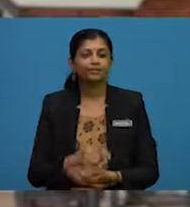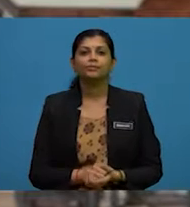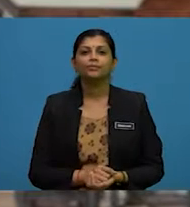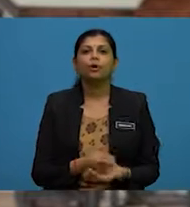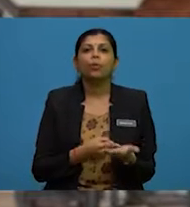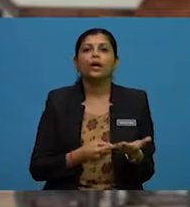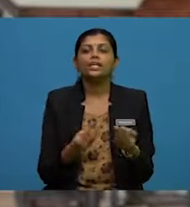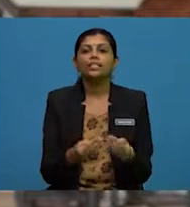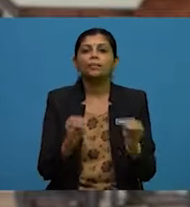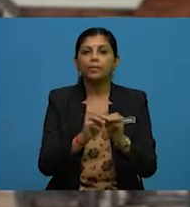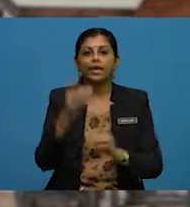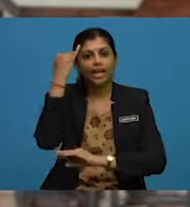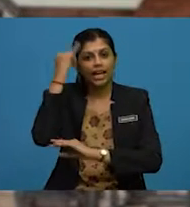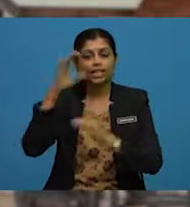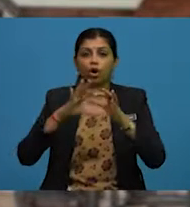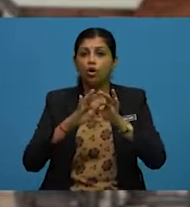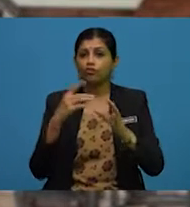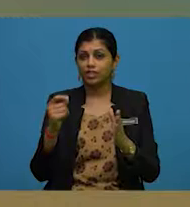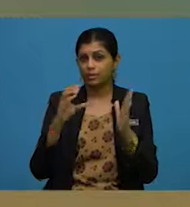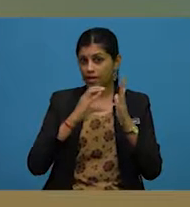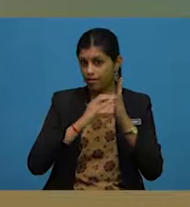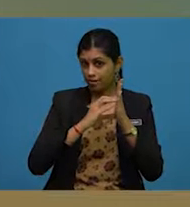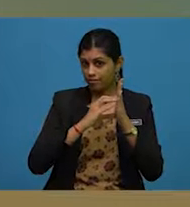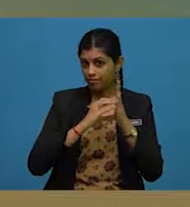What is the main idea of the paragraph?